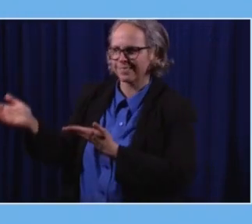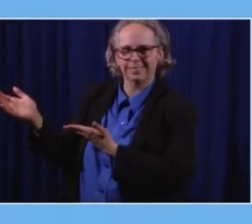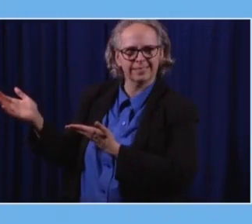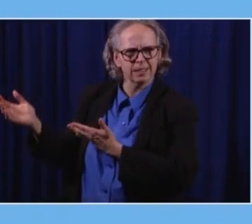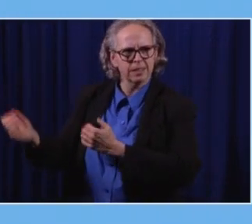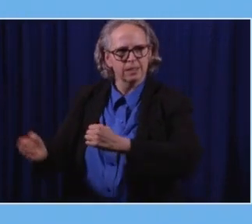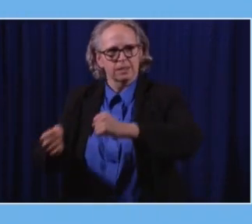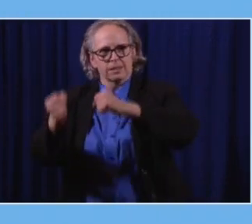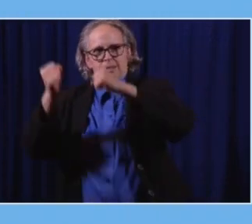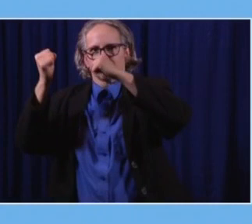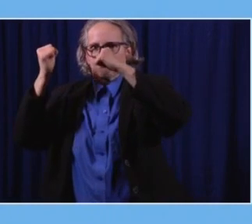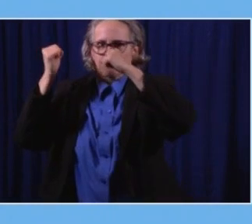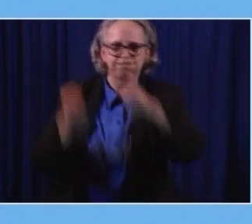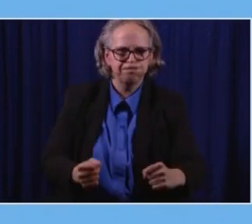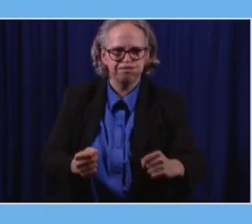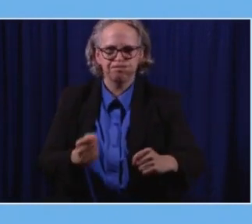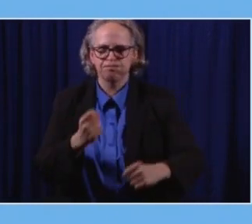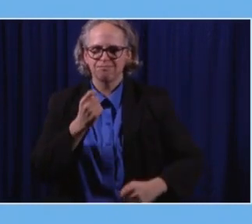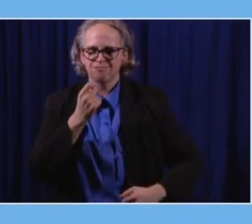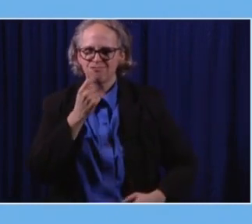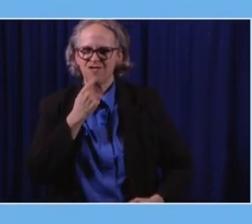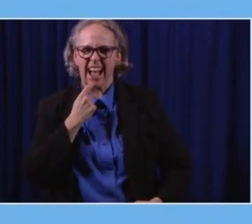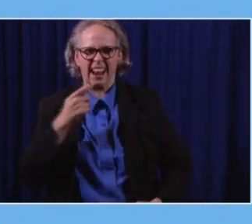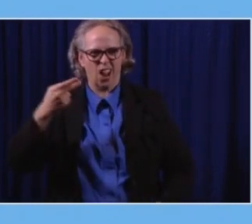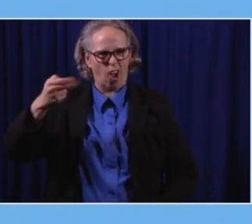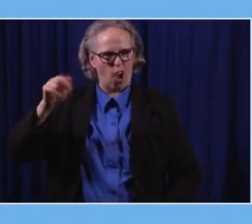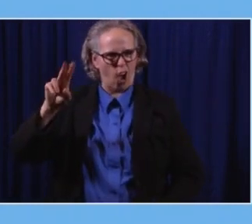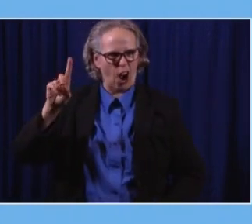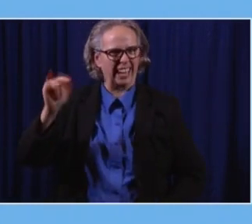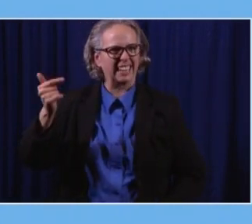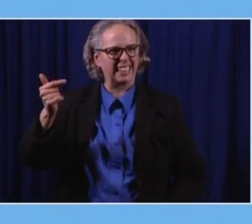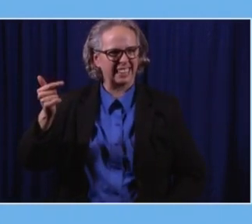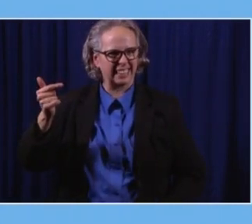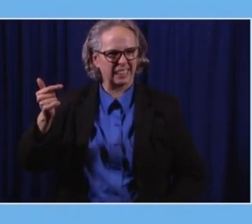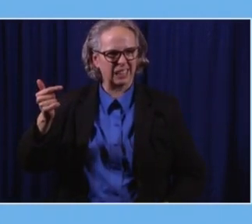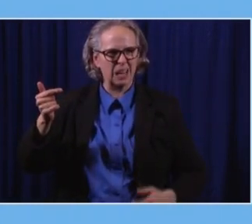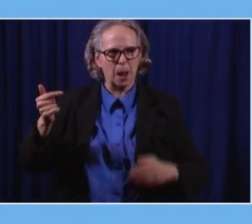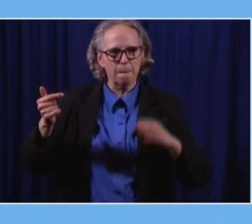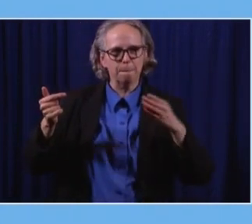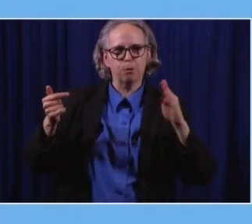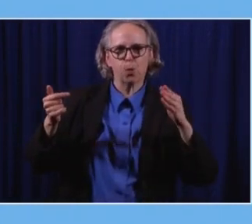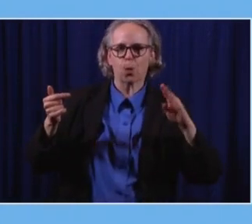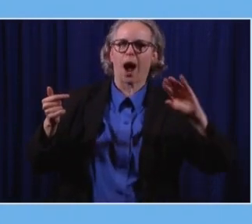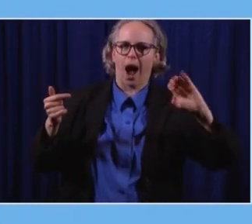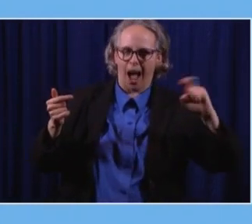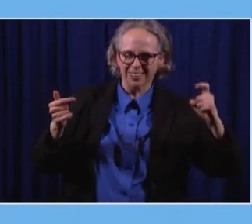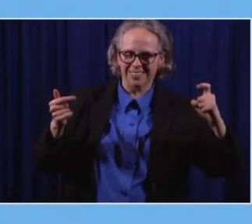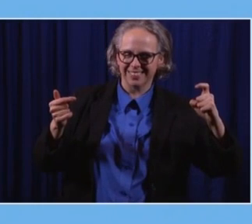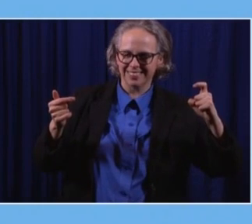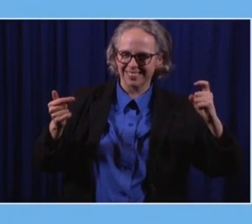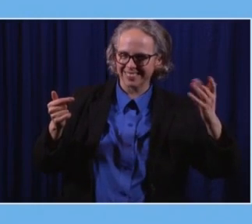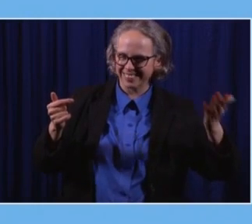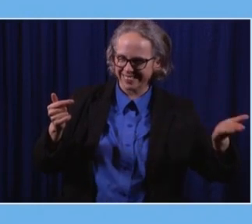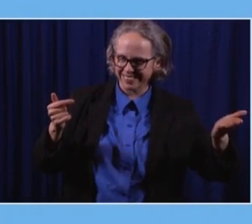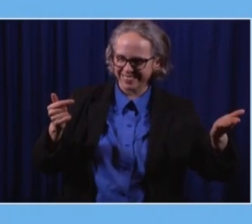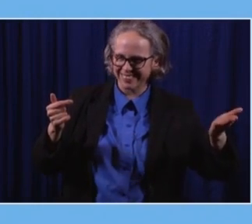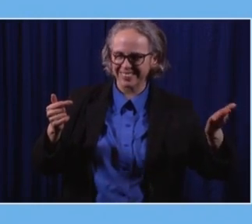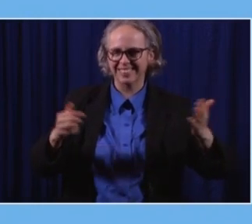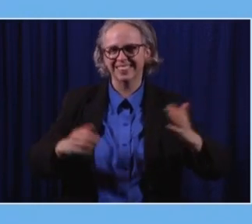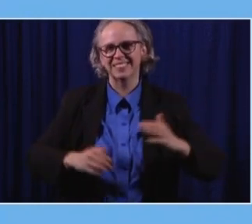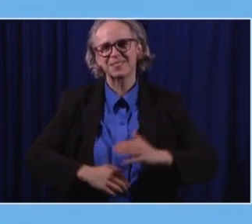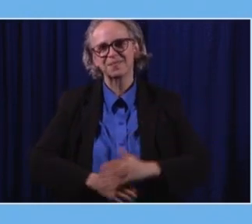Again, the red is Harding, blue is Cox, and pretty